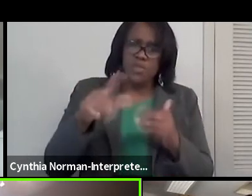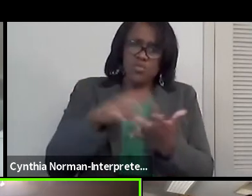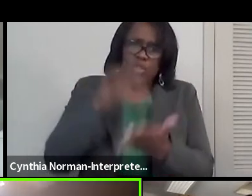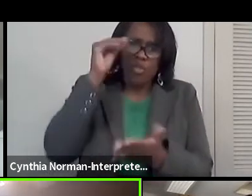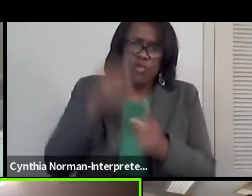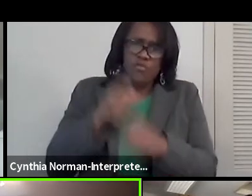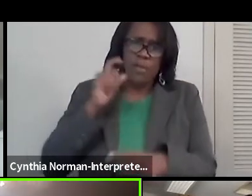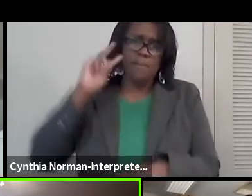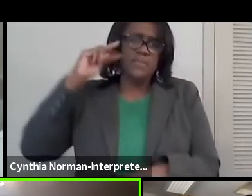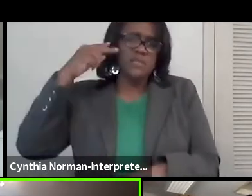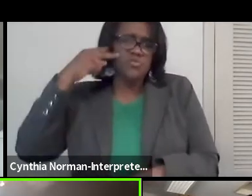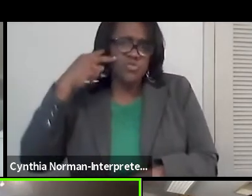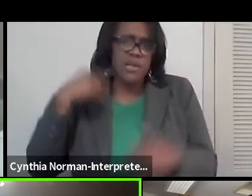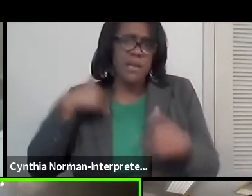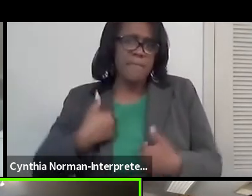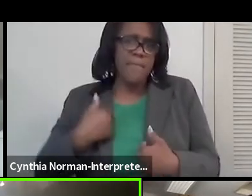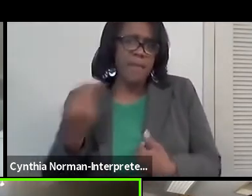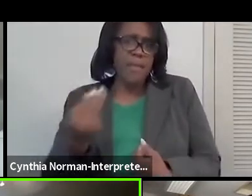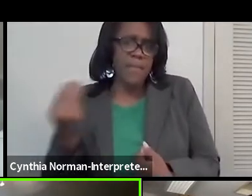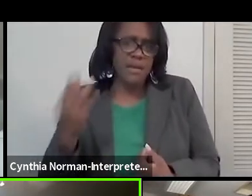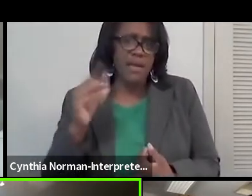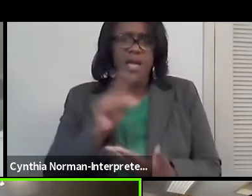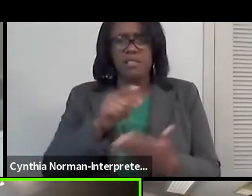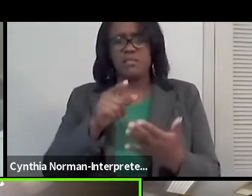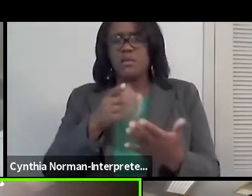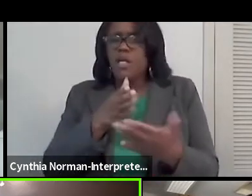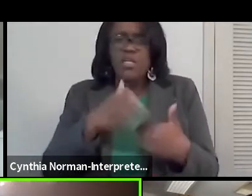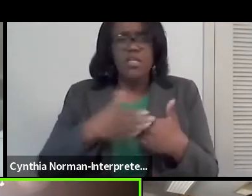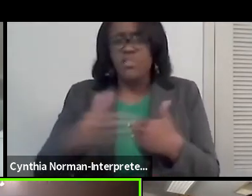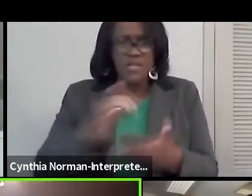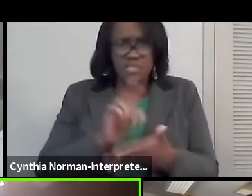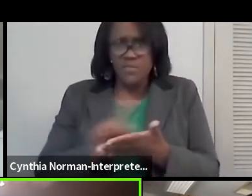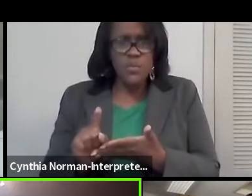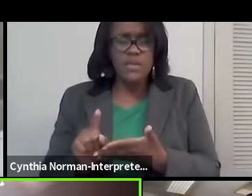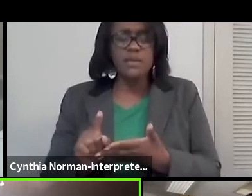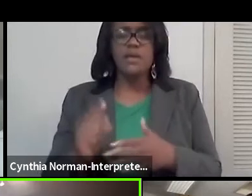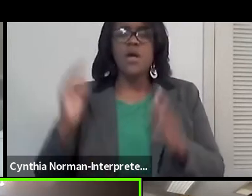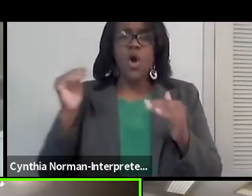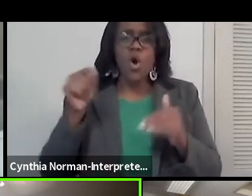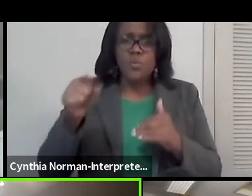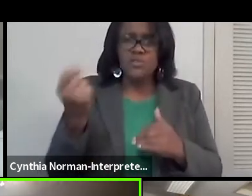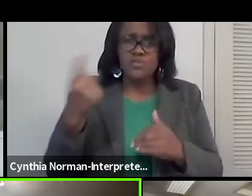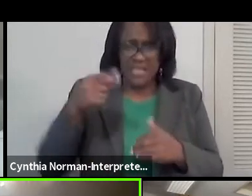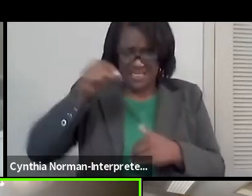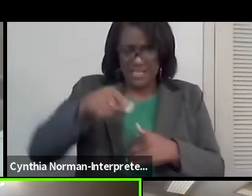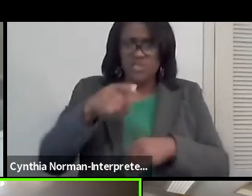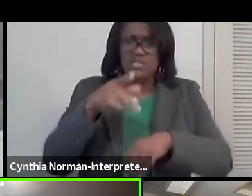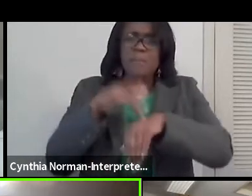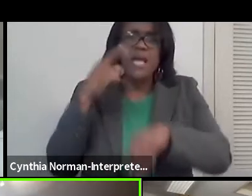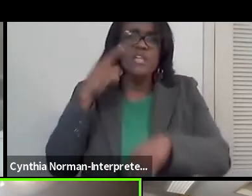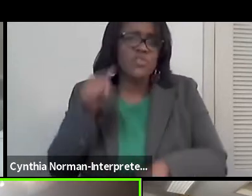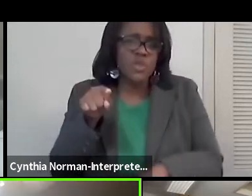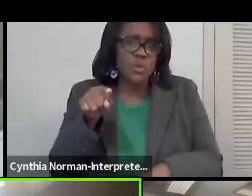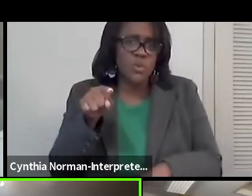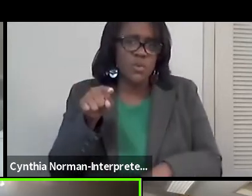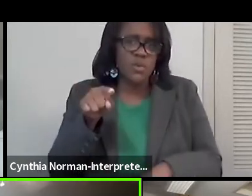Misunderstood Mammal Monday and as well as the rest of the week is that there is a space for you, there is a need for you,